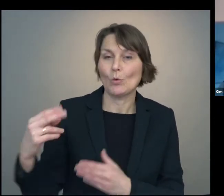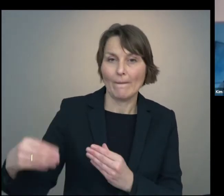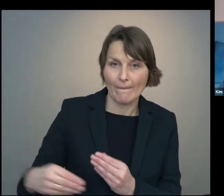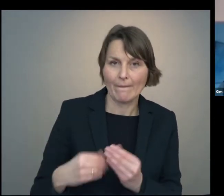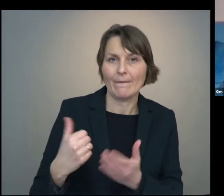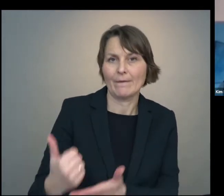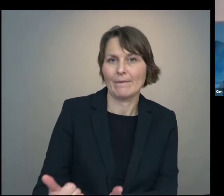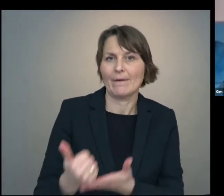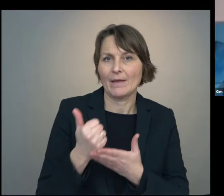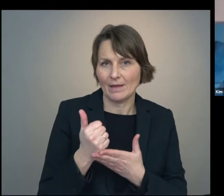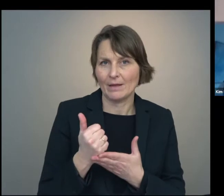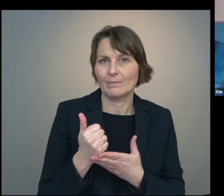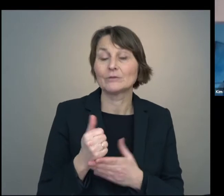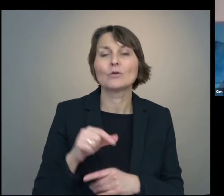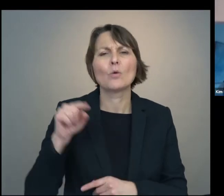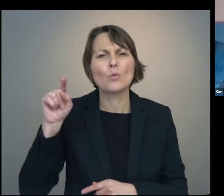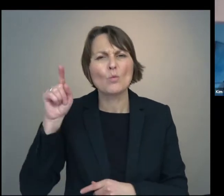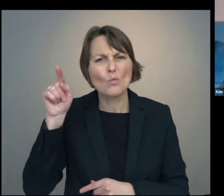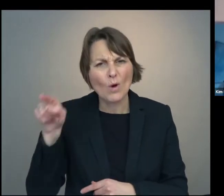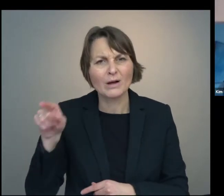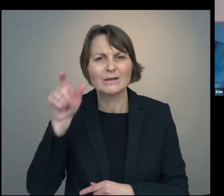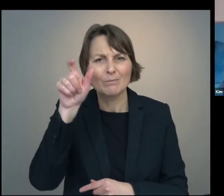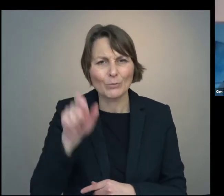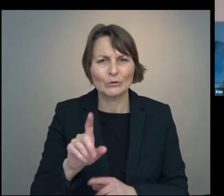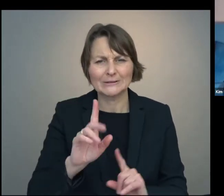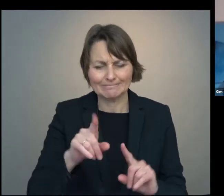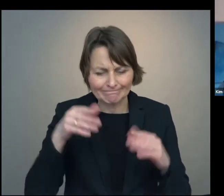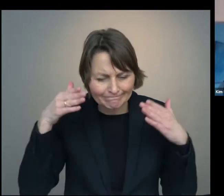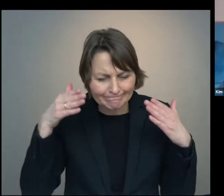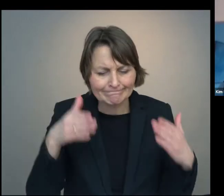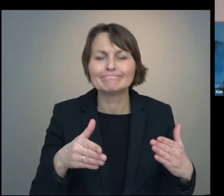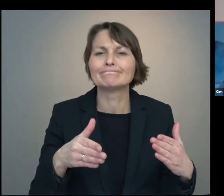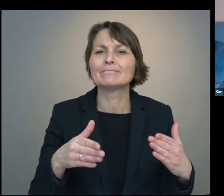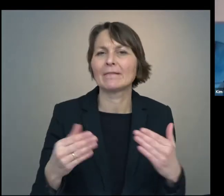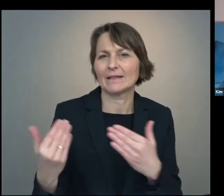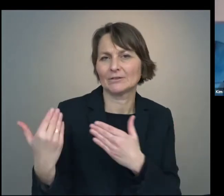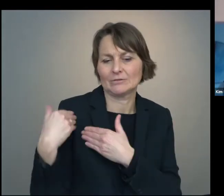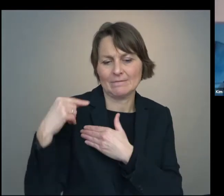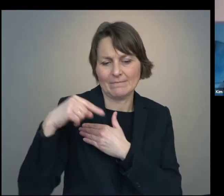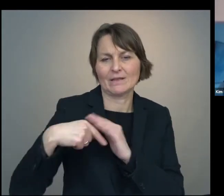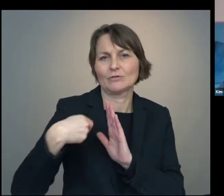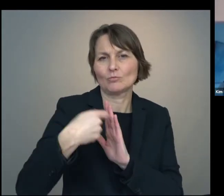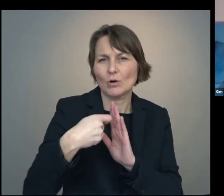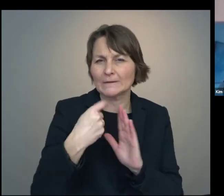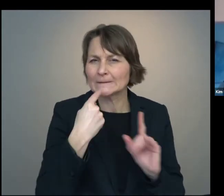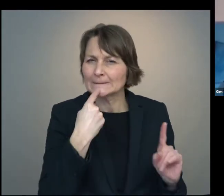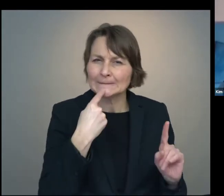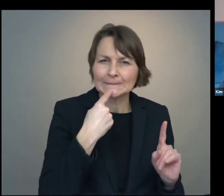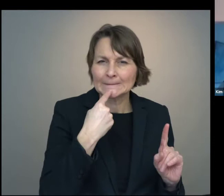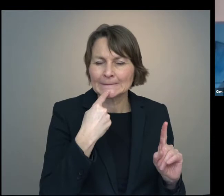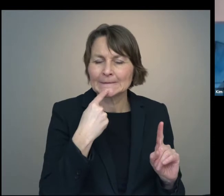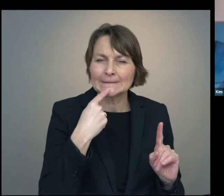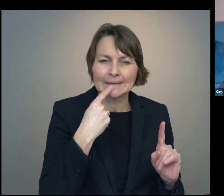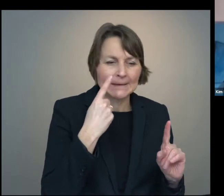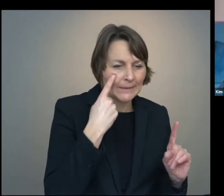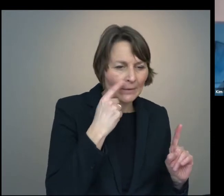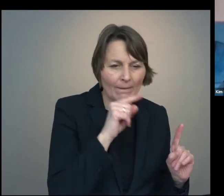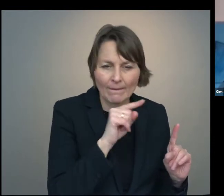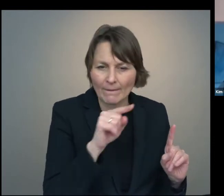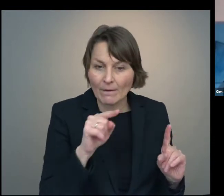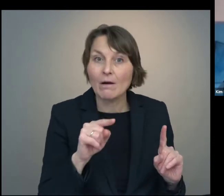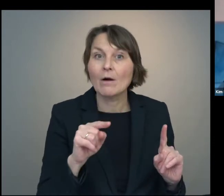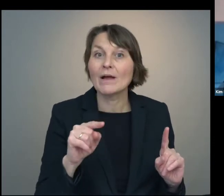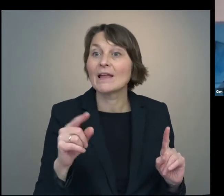there's actually another person dedicated to working on this part of our project, making sure that